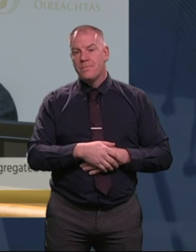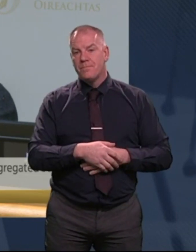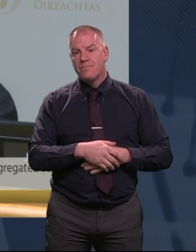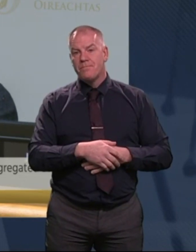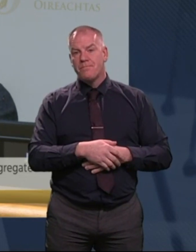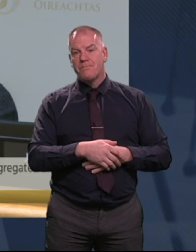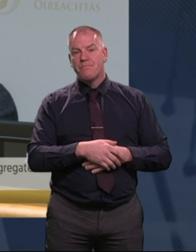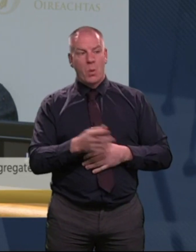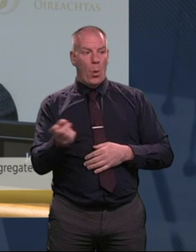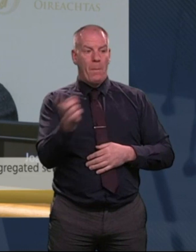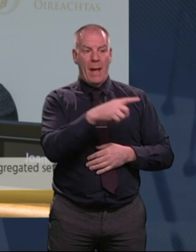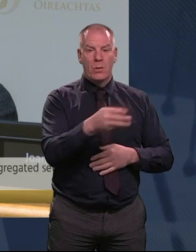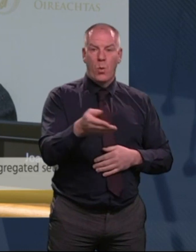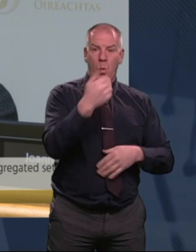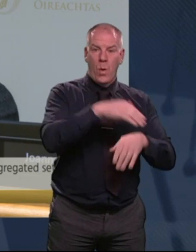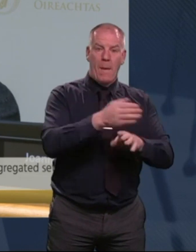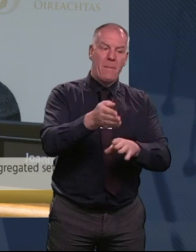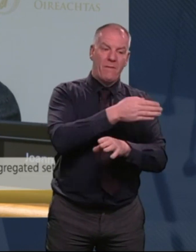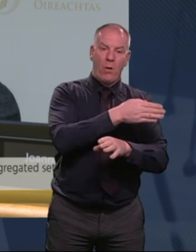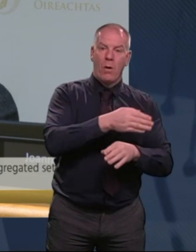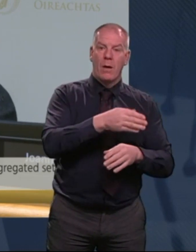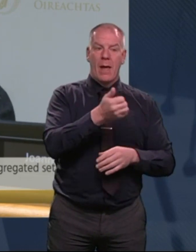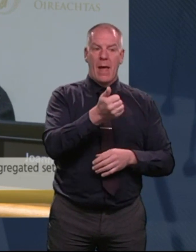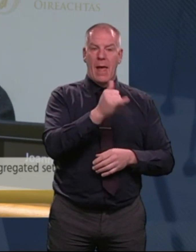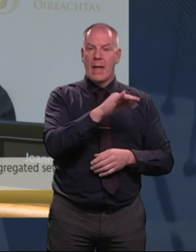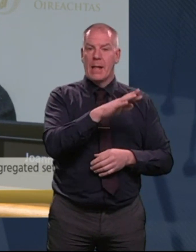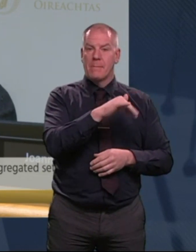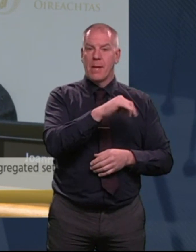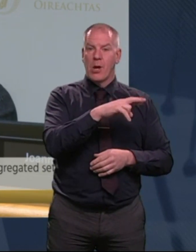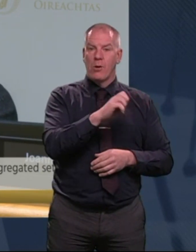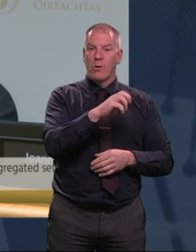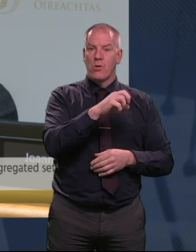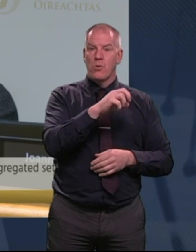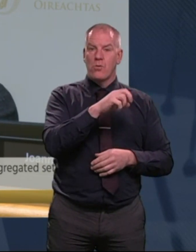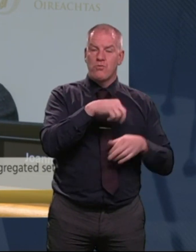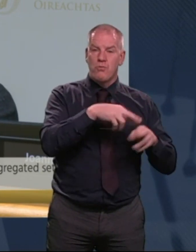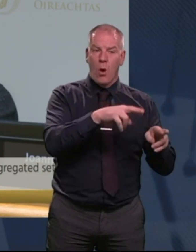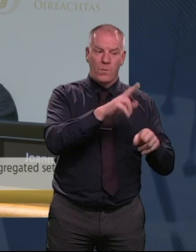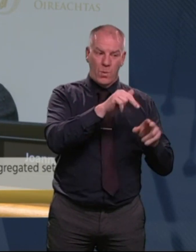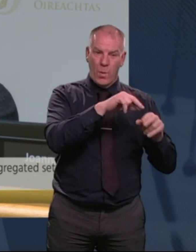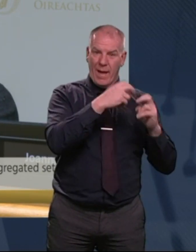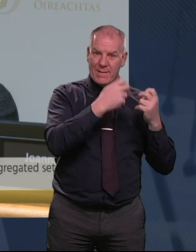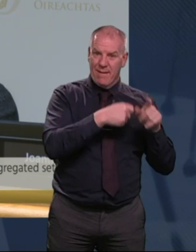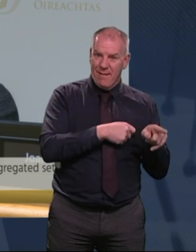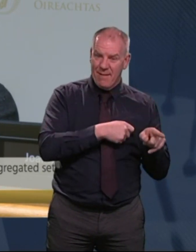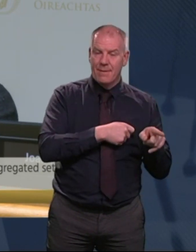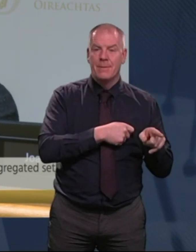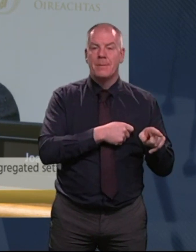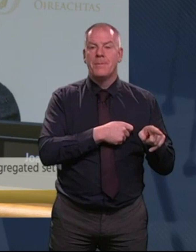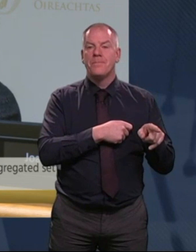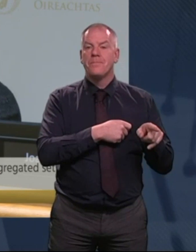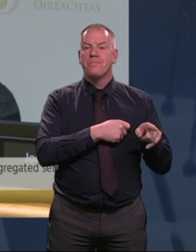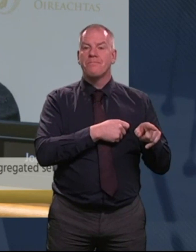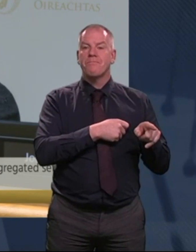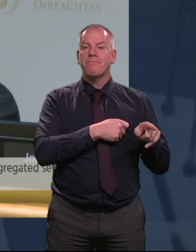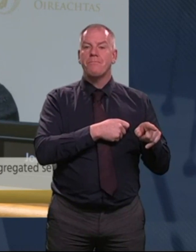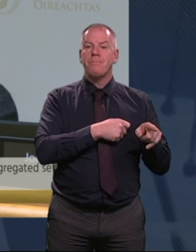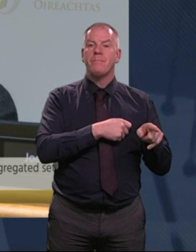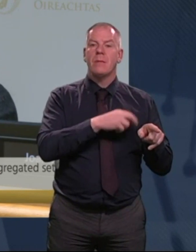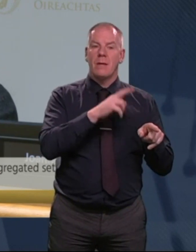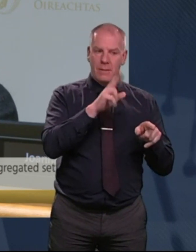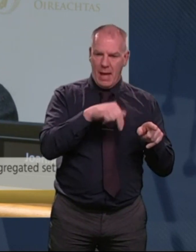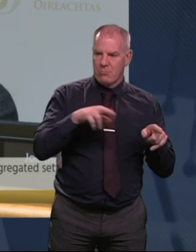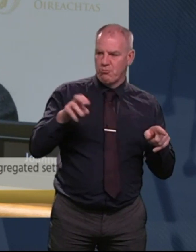back where you went to, like up to Aylmer Road in Newcastle, and then we can give you a place to